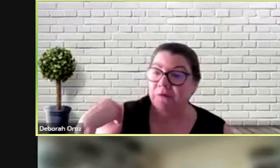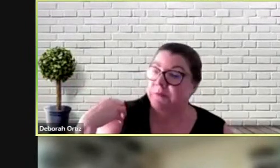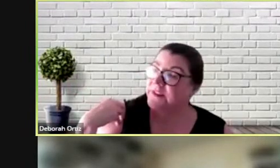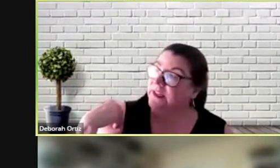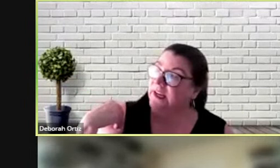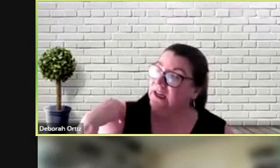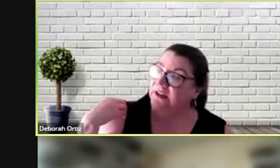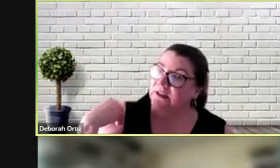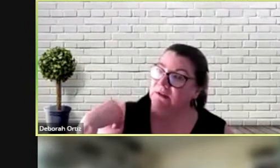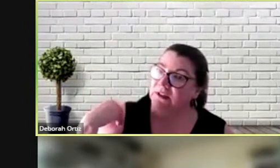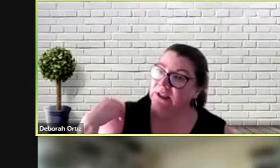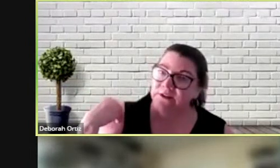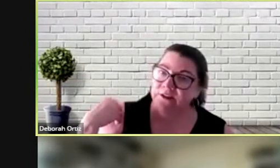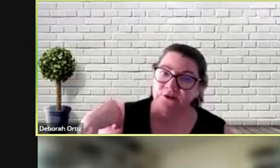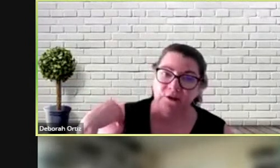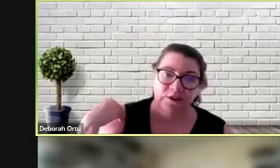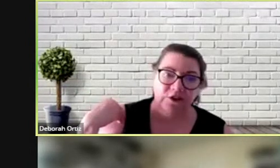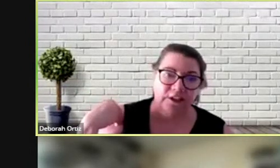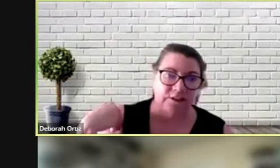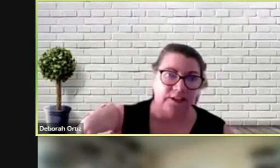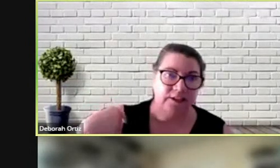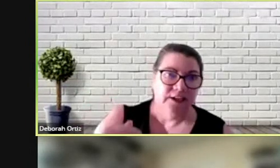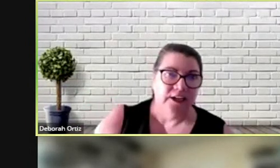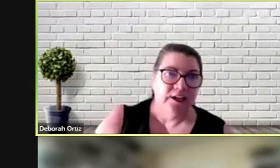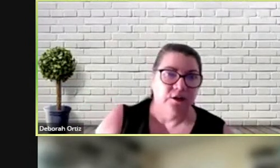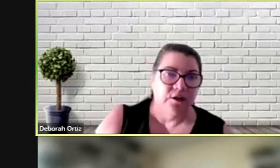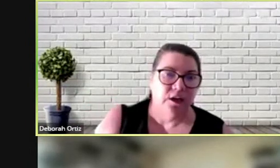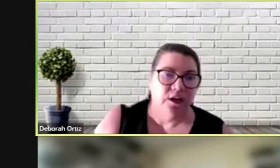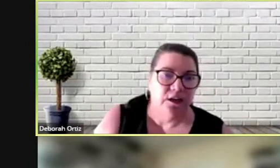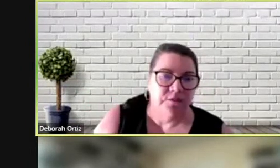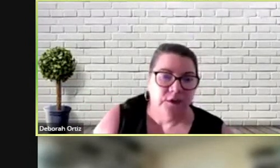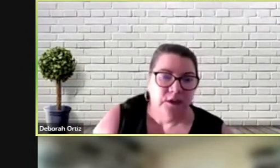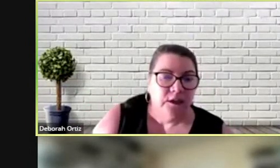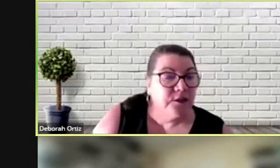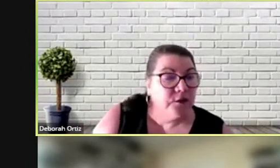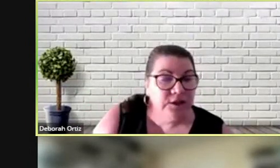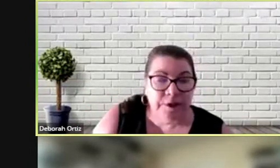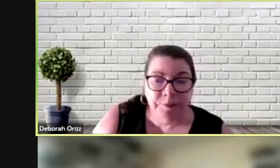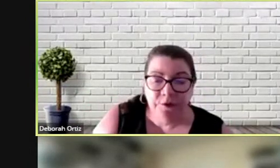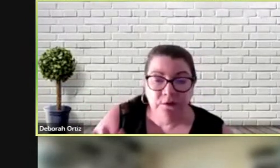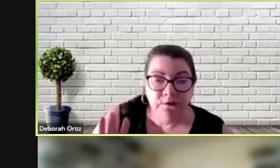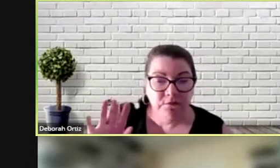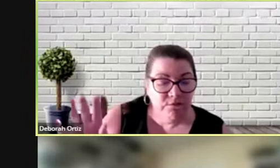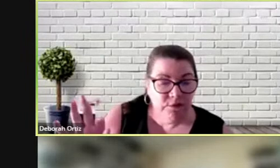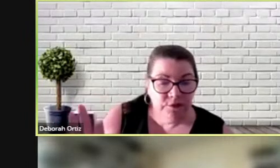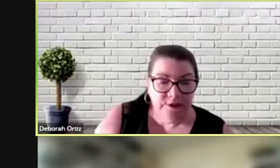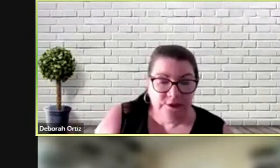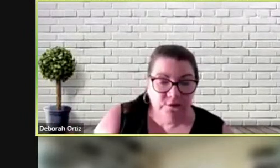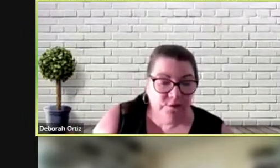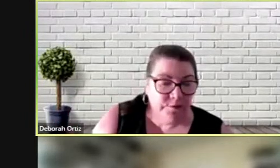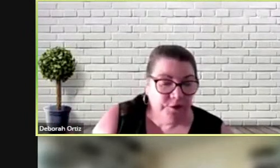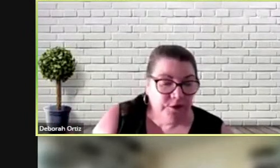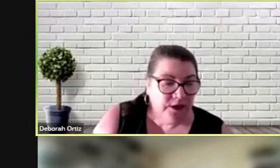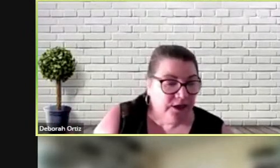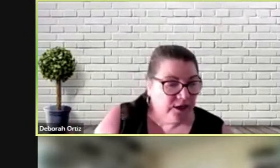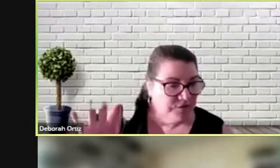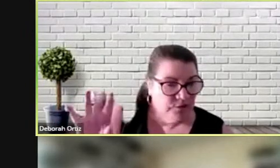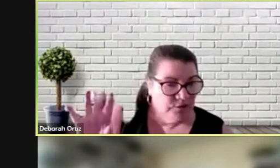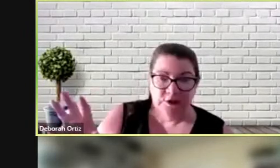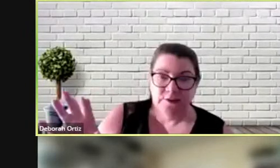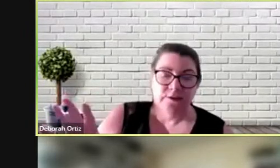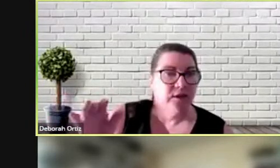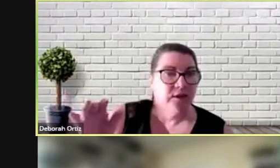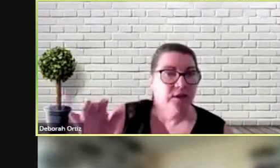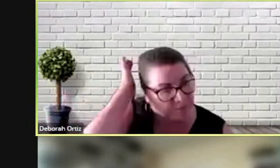when many people from San Diego, I didn't realize our district reached out to San Diego. Certainly people, whether I disagree with them or not,